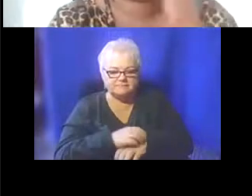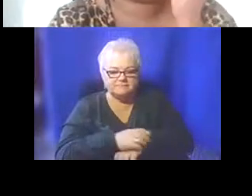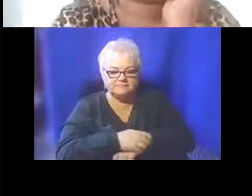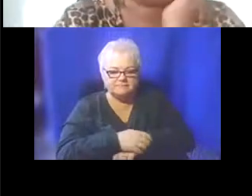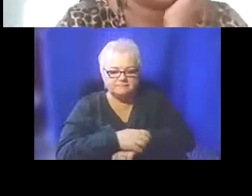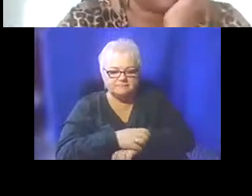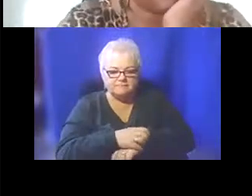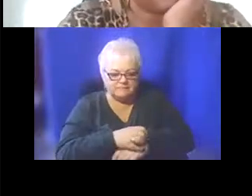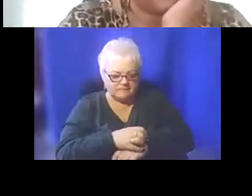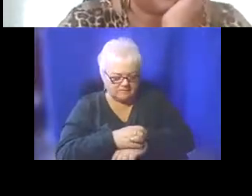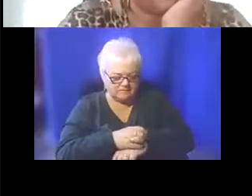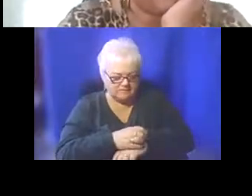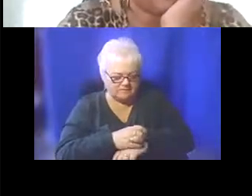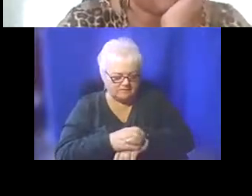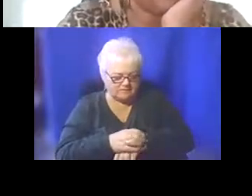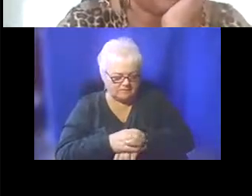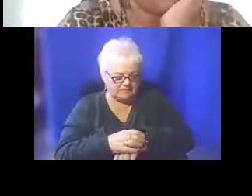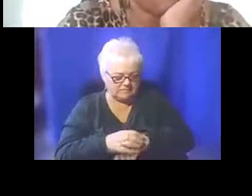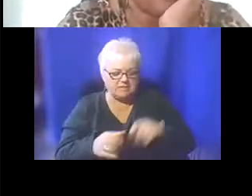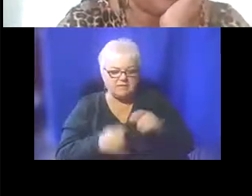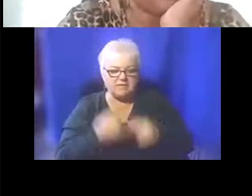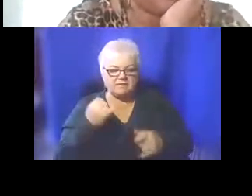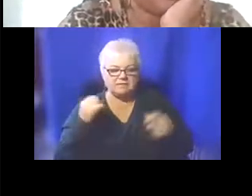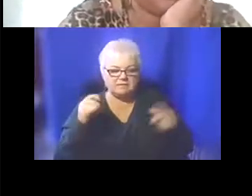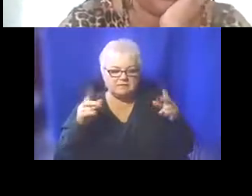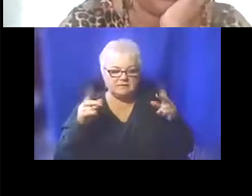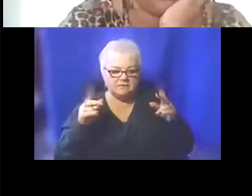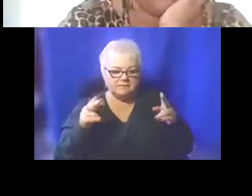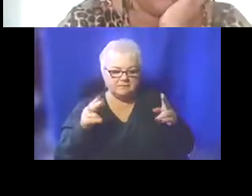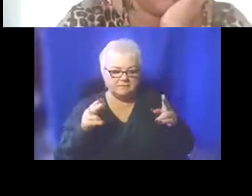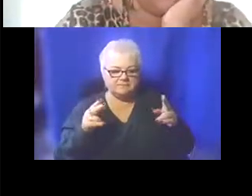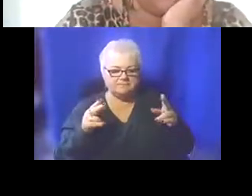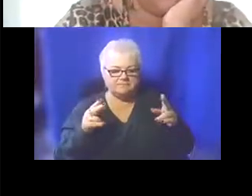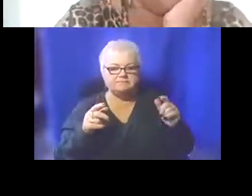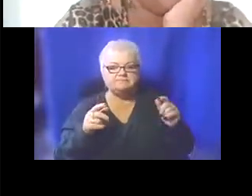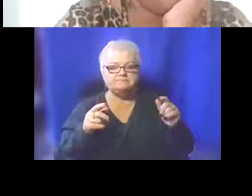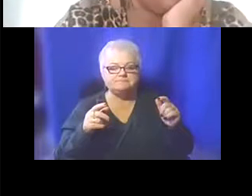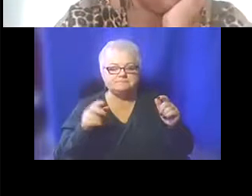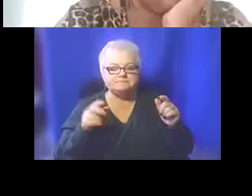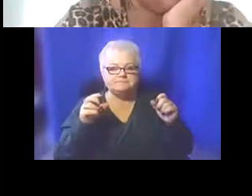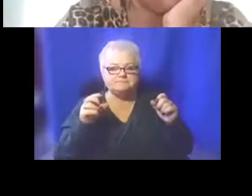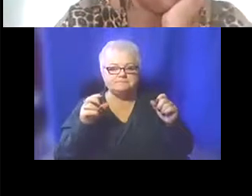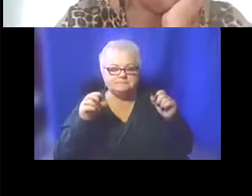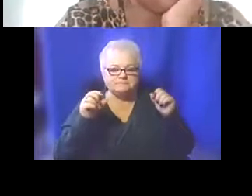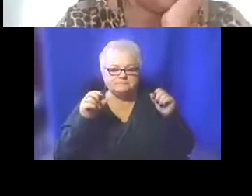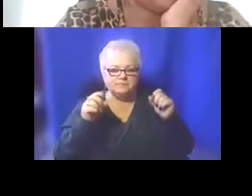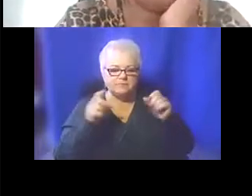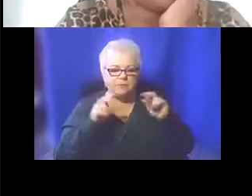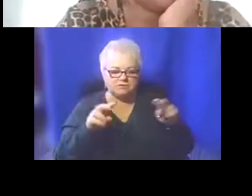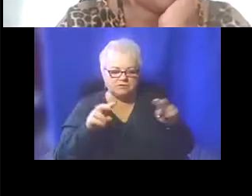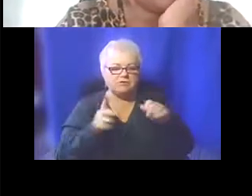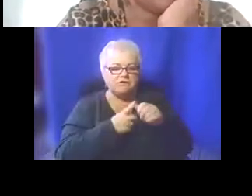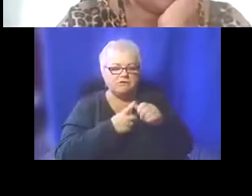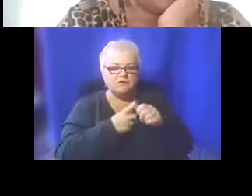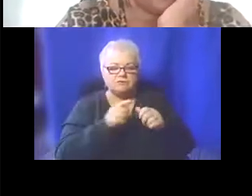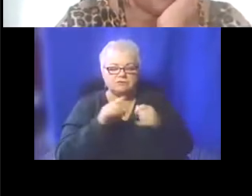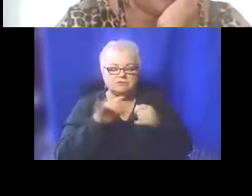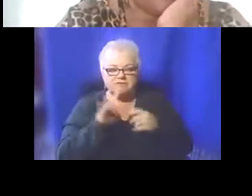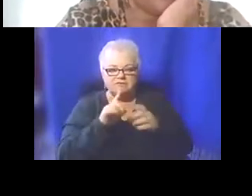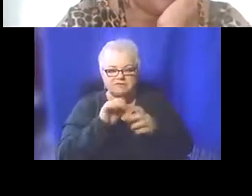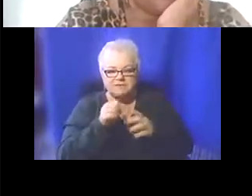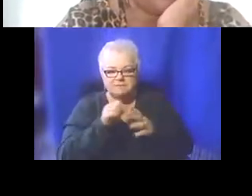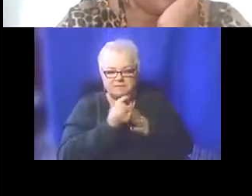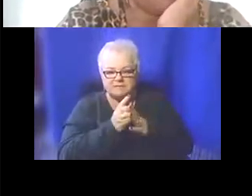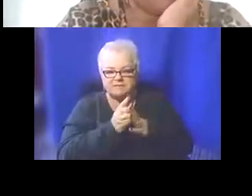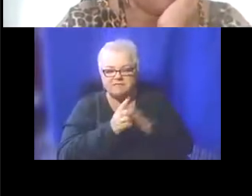And this is actually the last clip. We're just gonna watch the first 7 to 10 minutes of it,